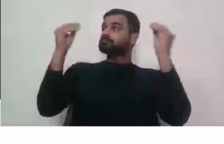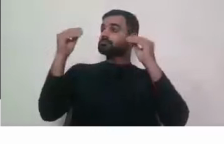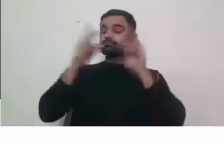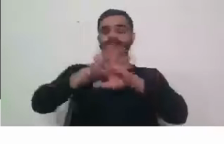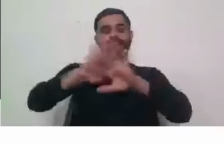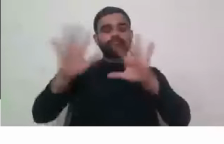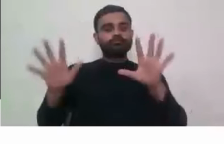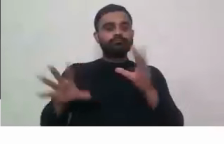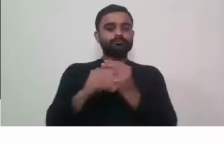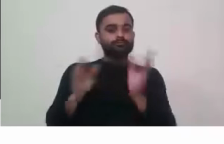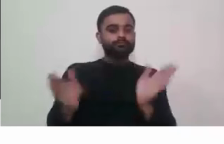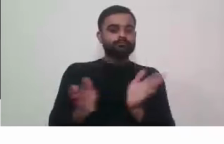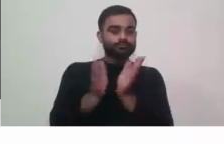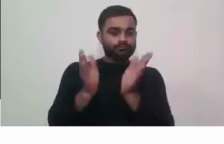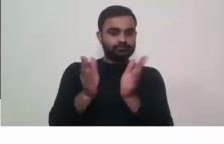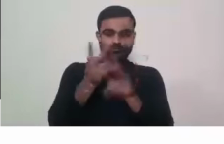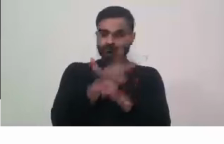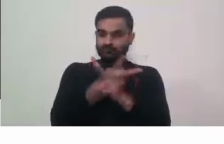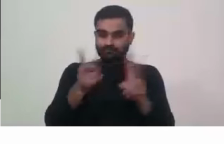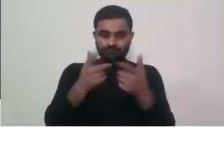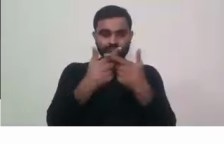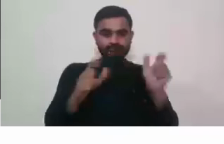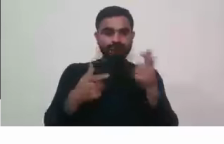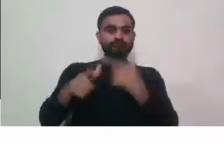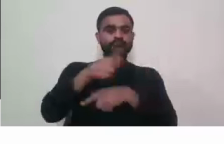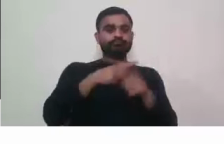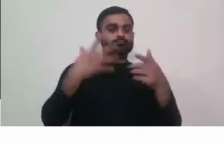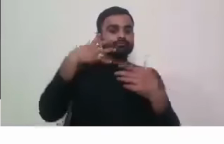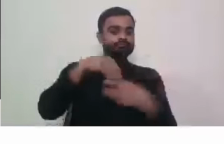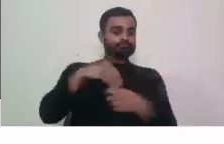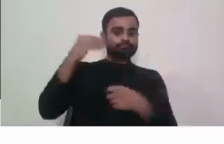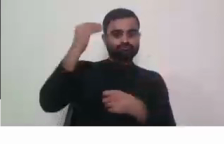to promote multilingualism. Mm-hmm.